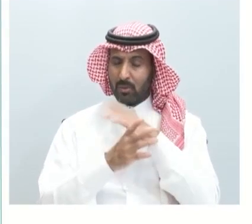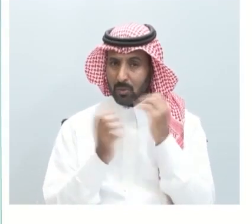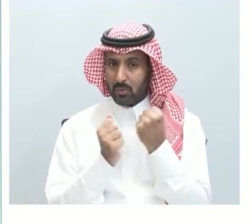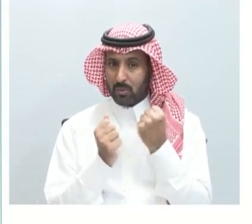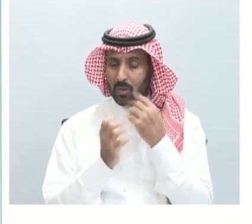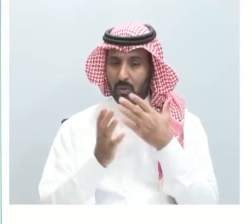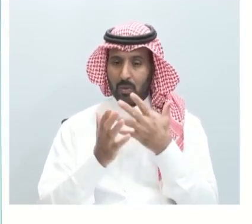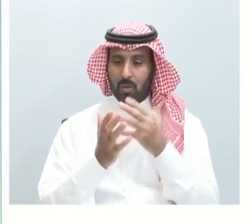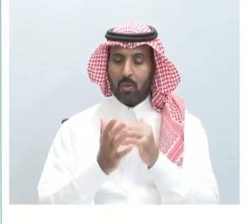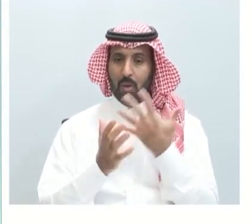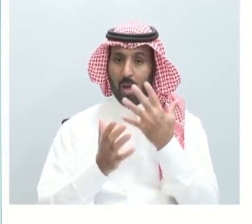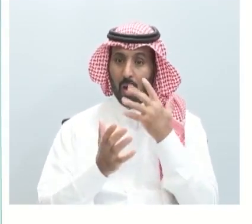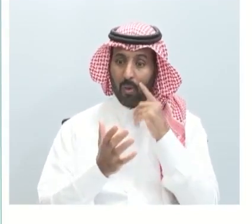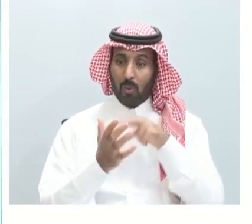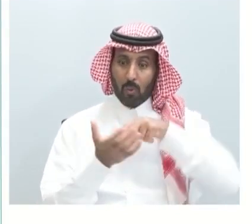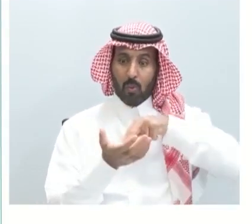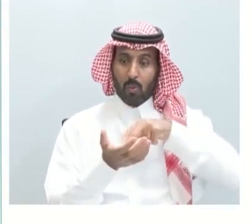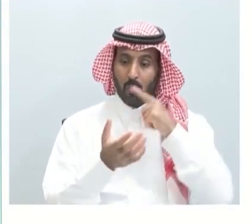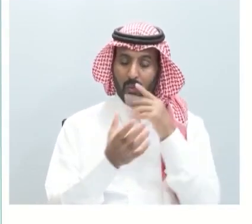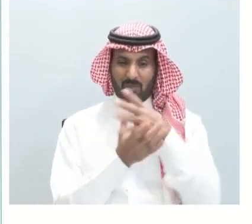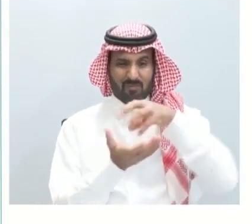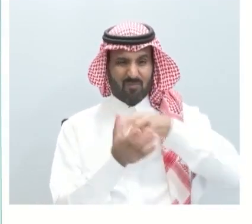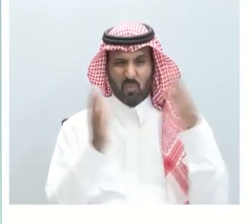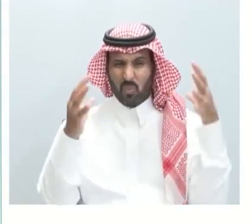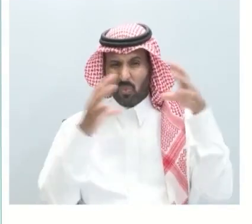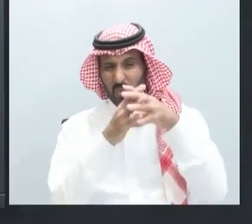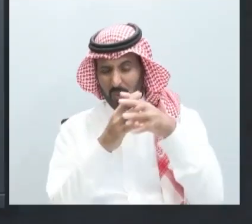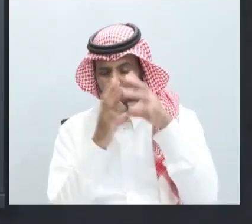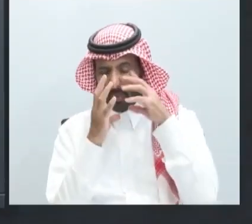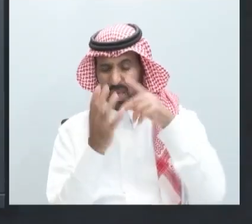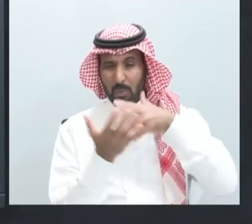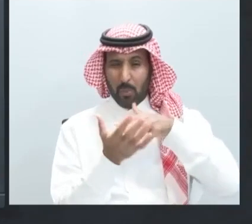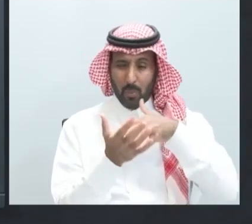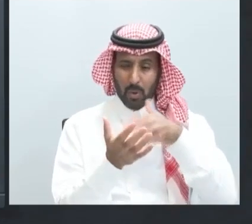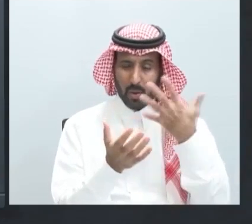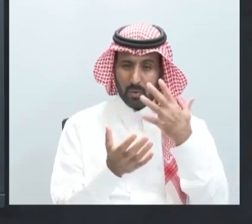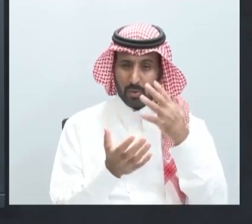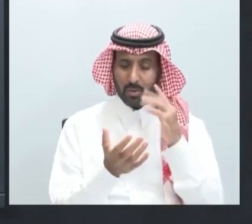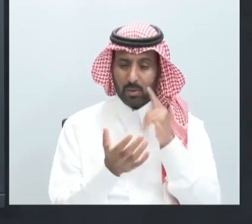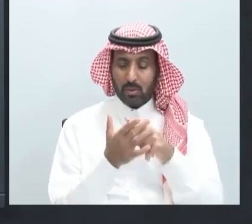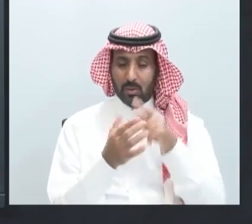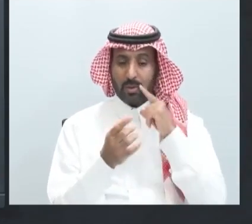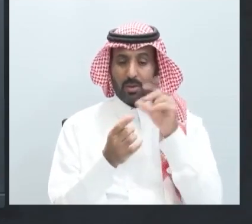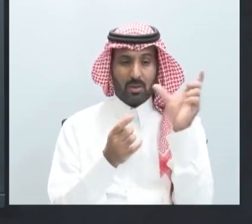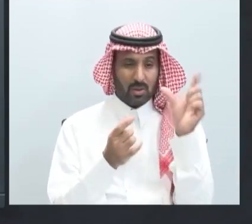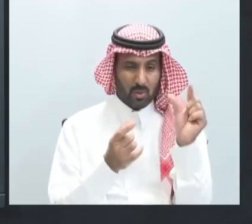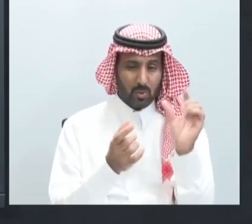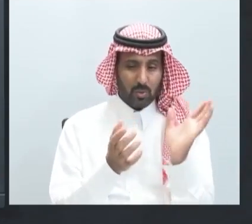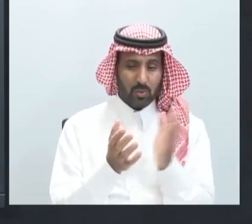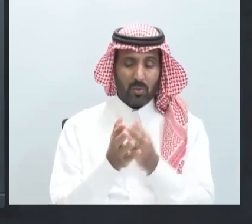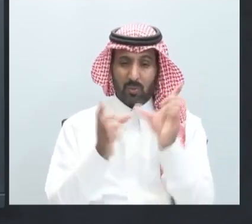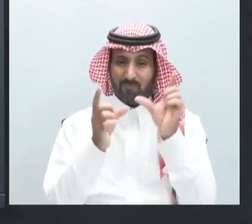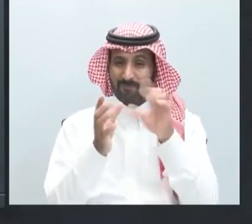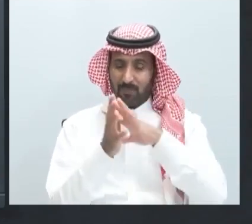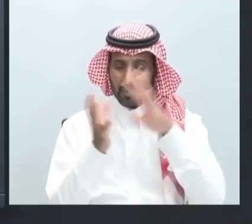claustrophobic. Claustrophobic is someone who is afraid of small places. From the word cluster here. So